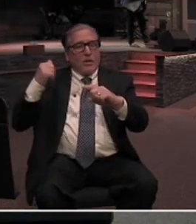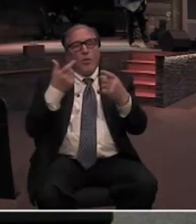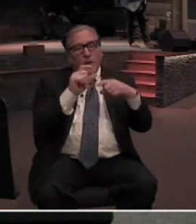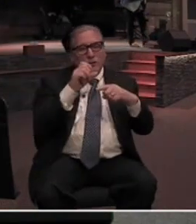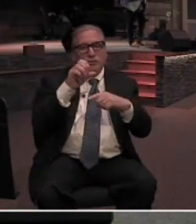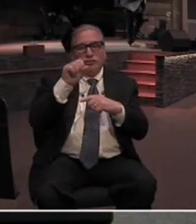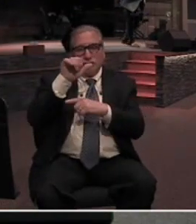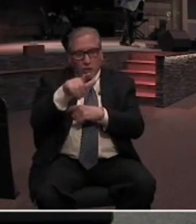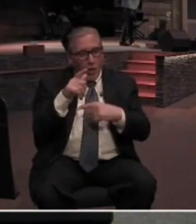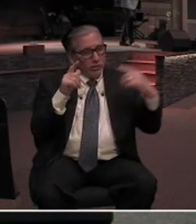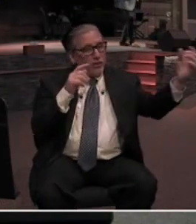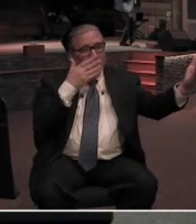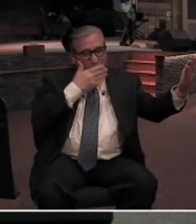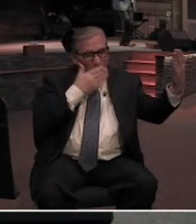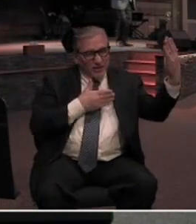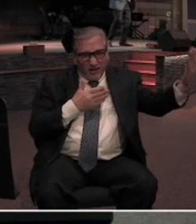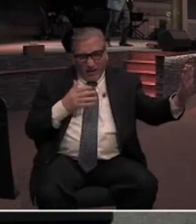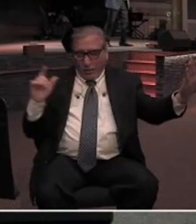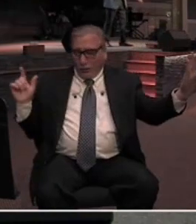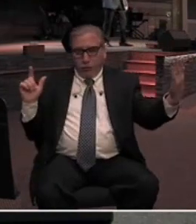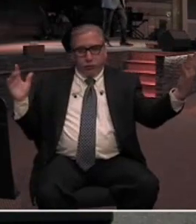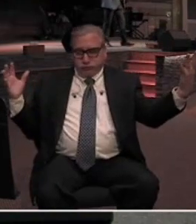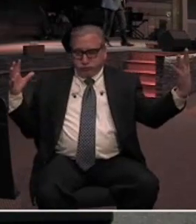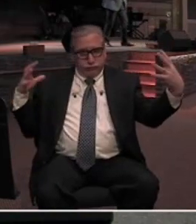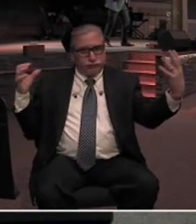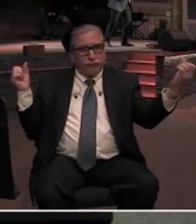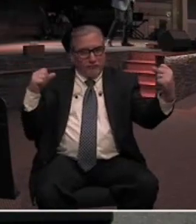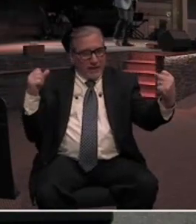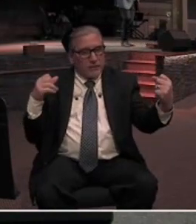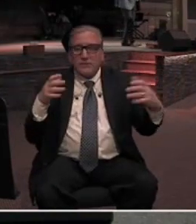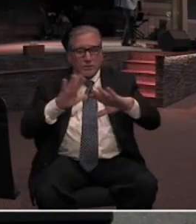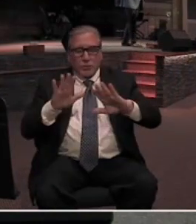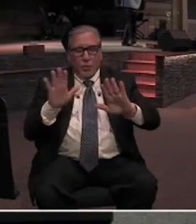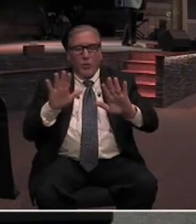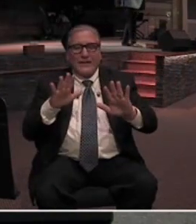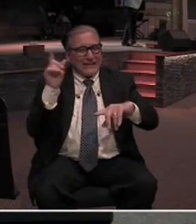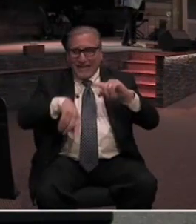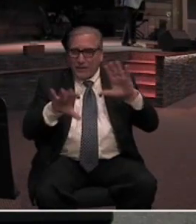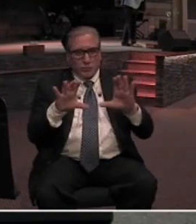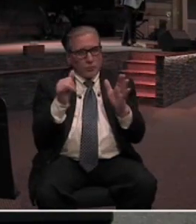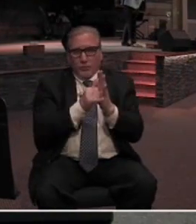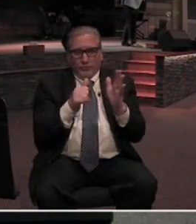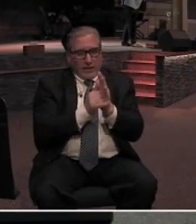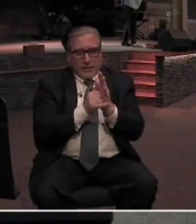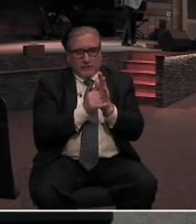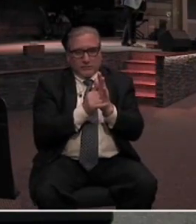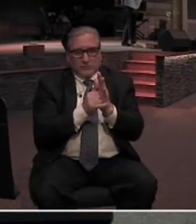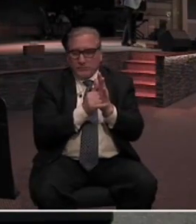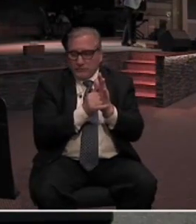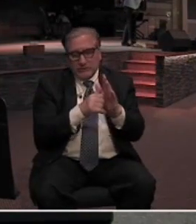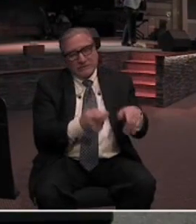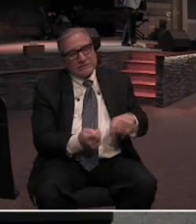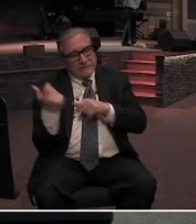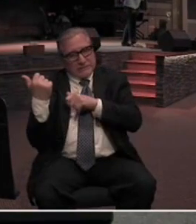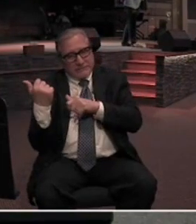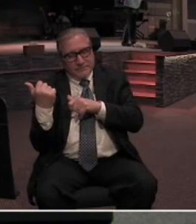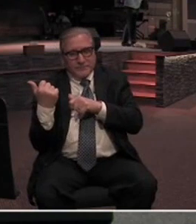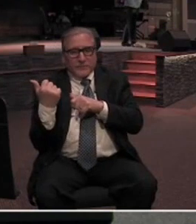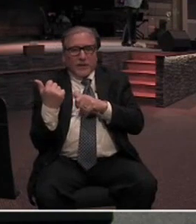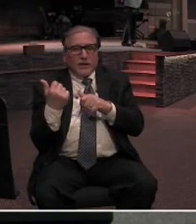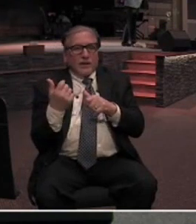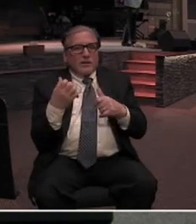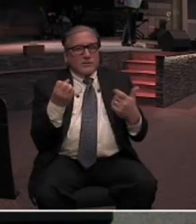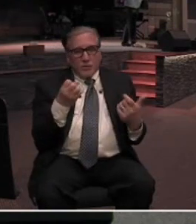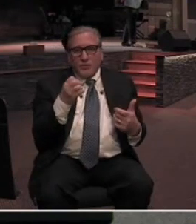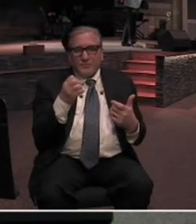good strategy. No, send them away, King Achish, immediately. 1 Samuel 29:5,